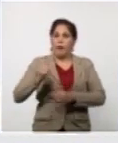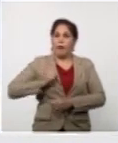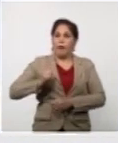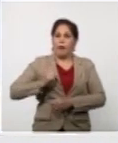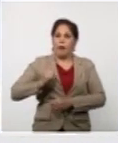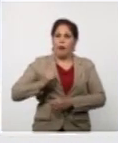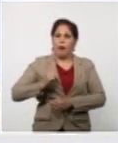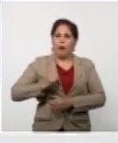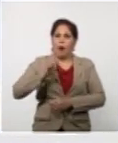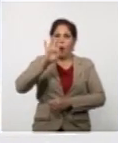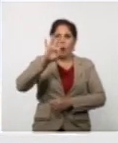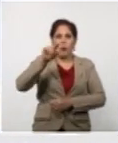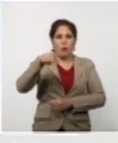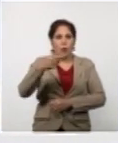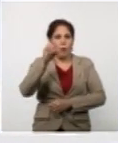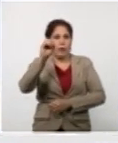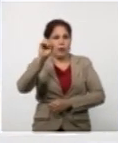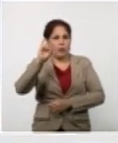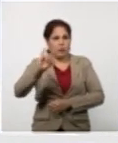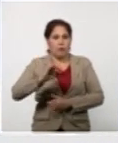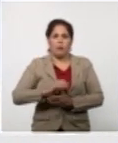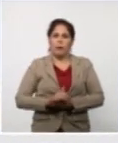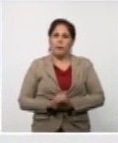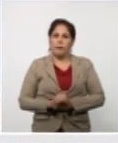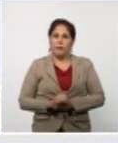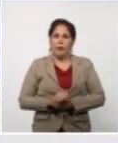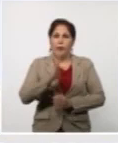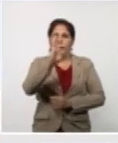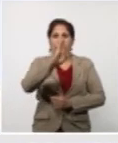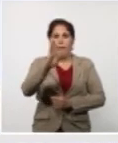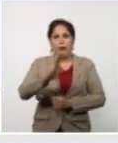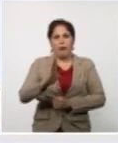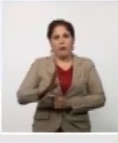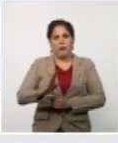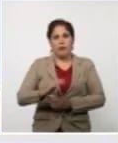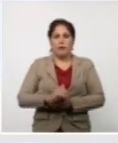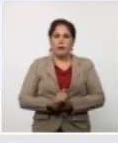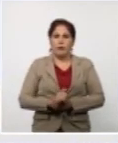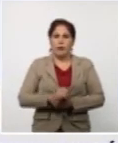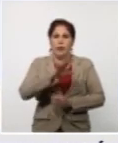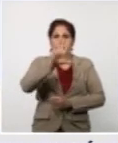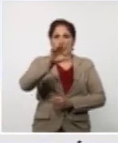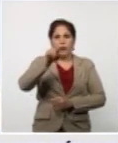with 11.58, Ecuador with 8.51, Canada